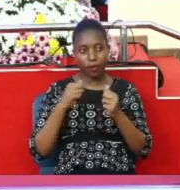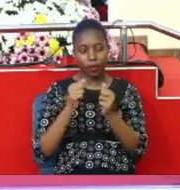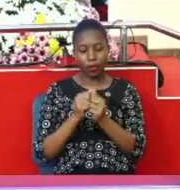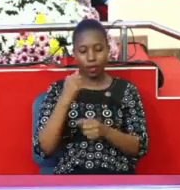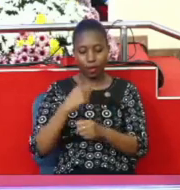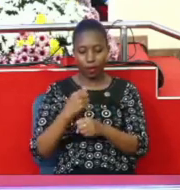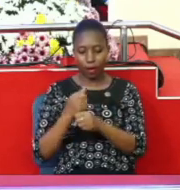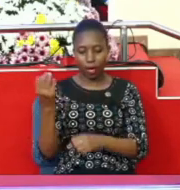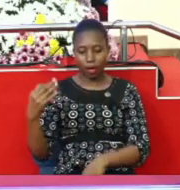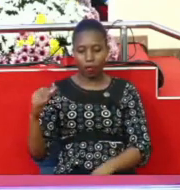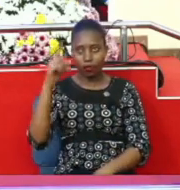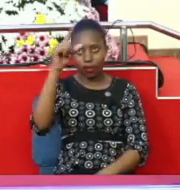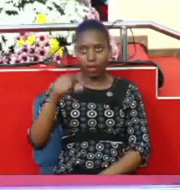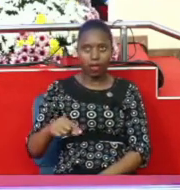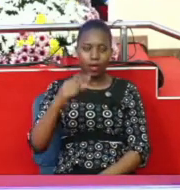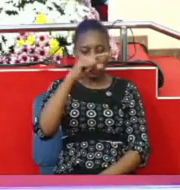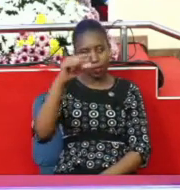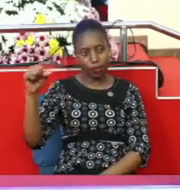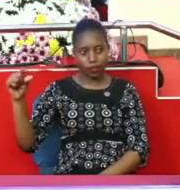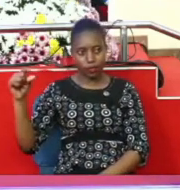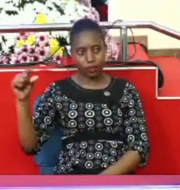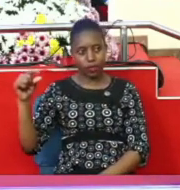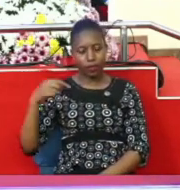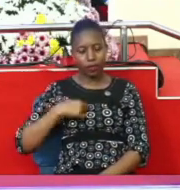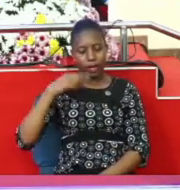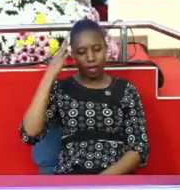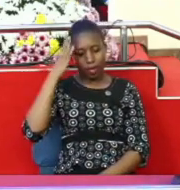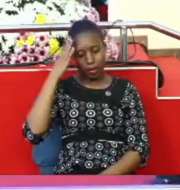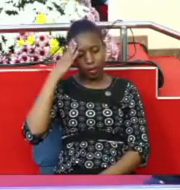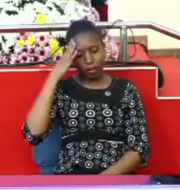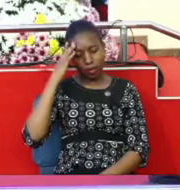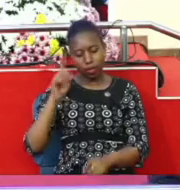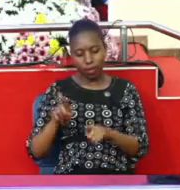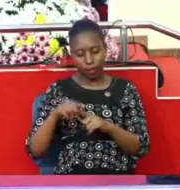appropriate what he did for me. And I live in the newness of